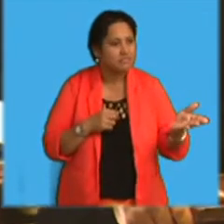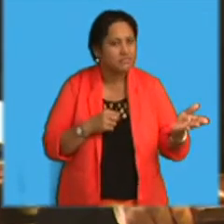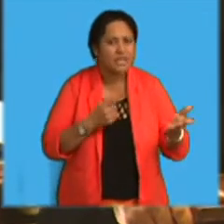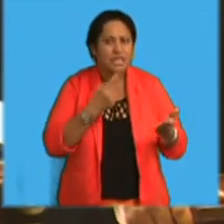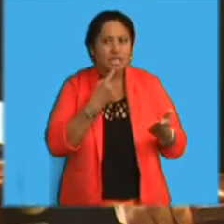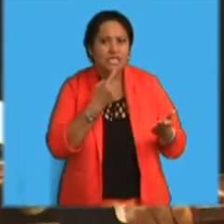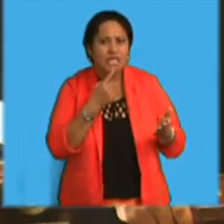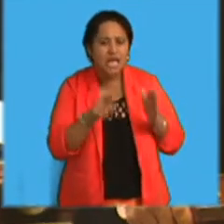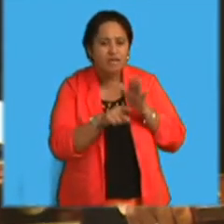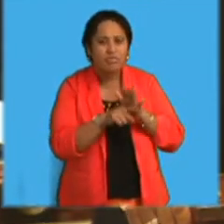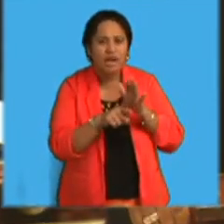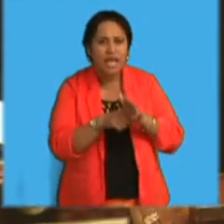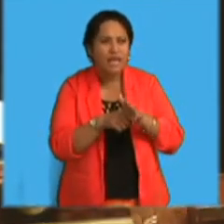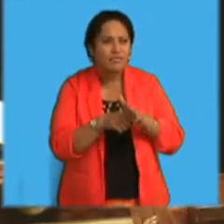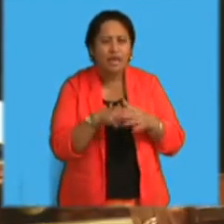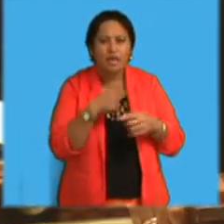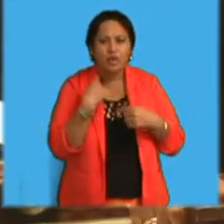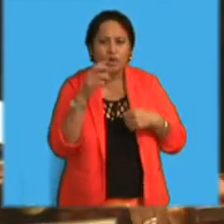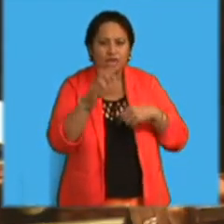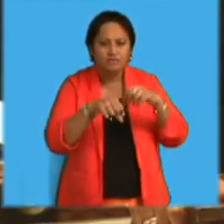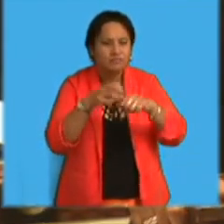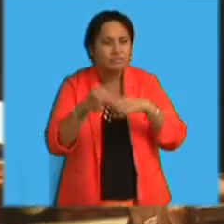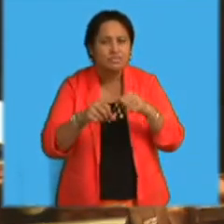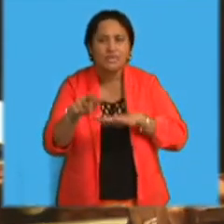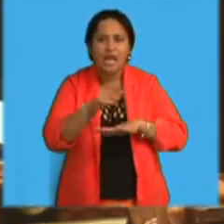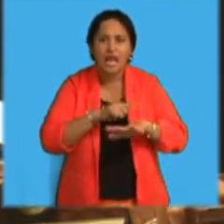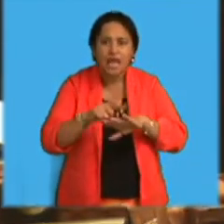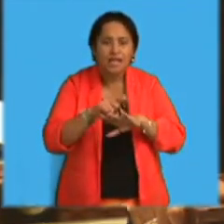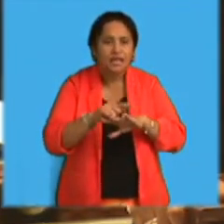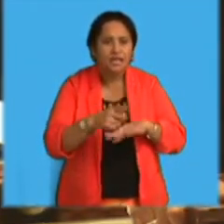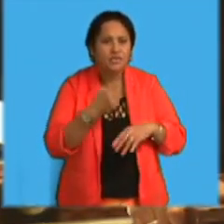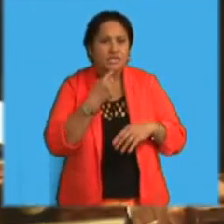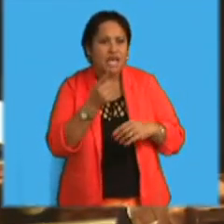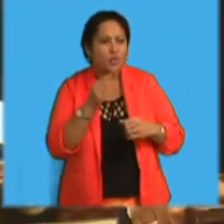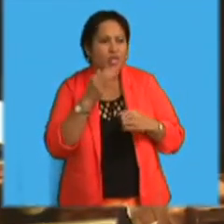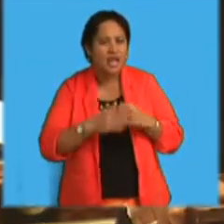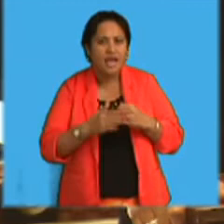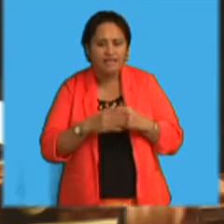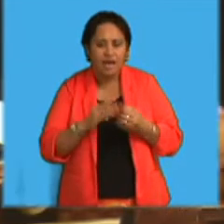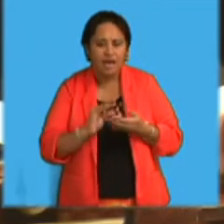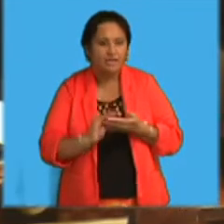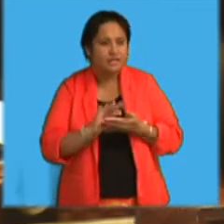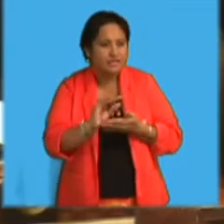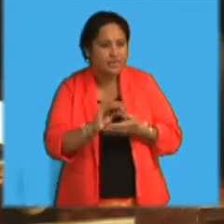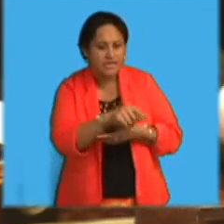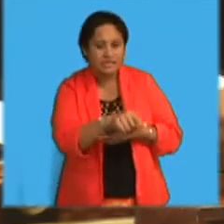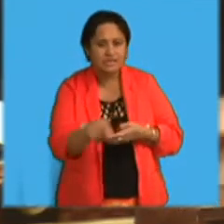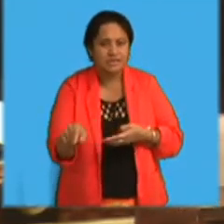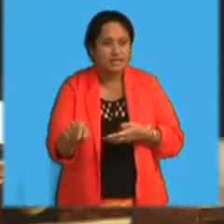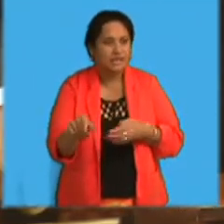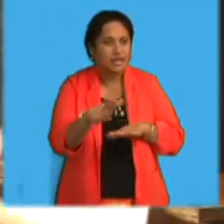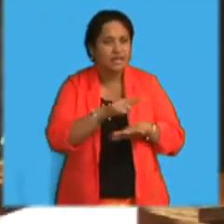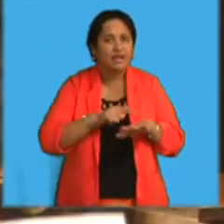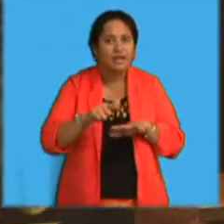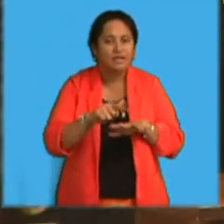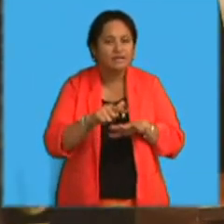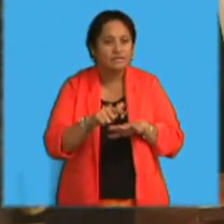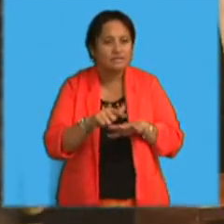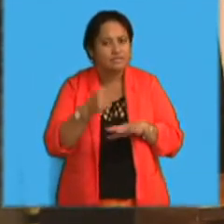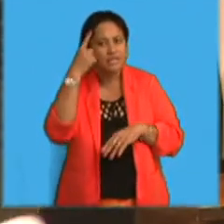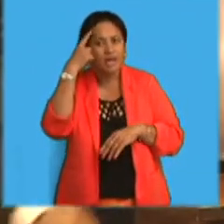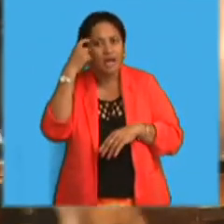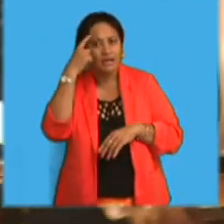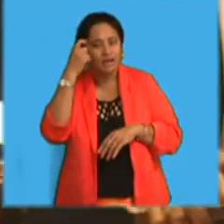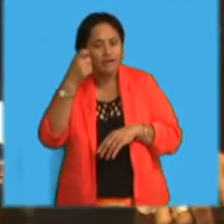exploitation of the resources and also to claim that no outside investment is required for such capital-intensive endeavours, Madam Speaker. As the